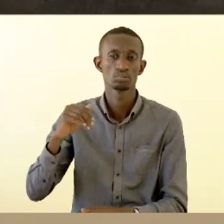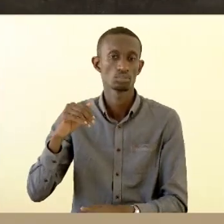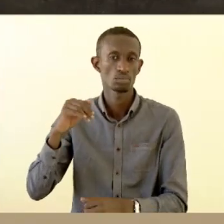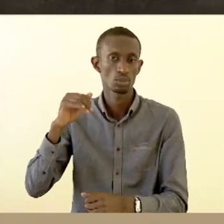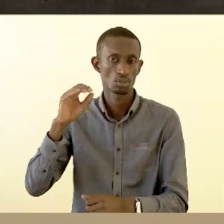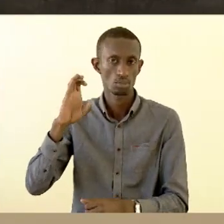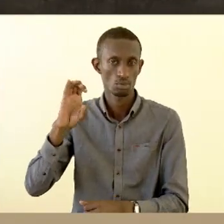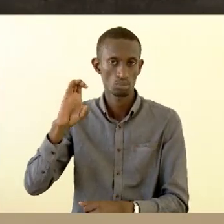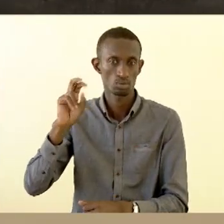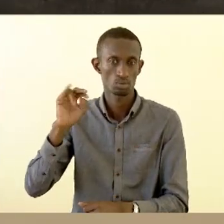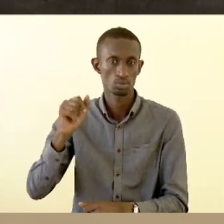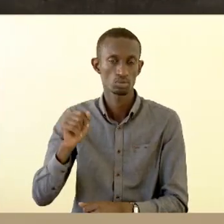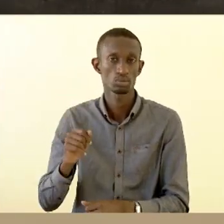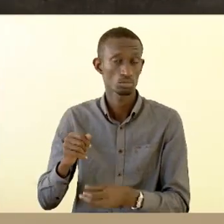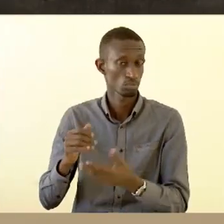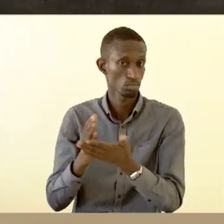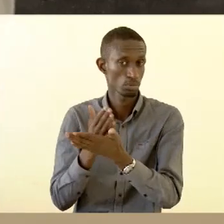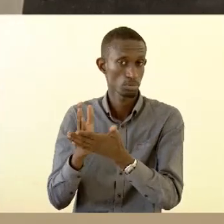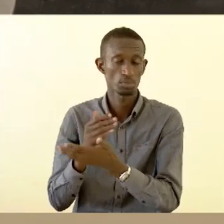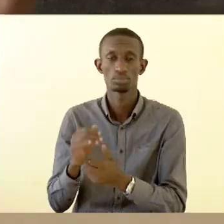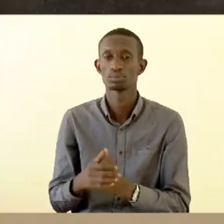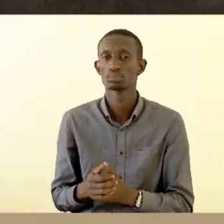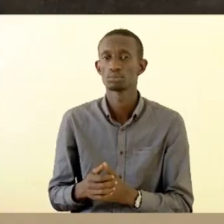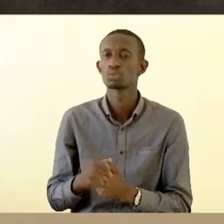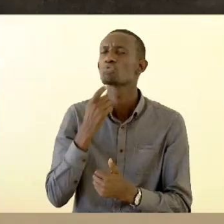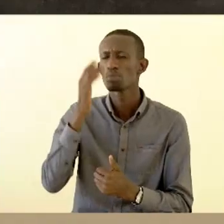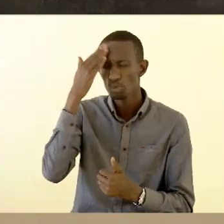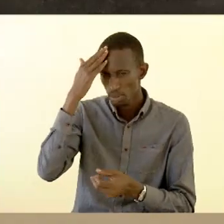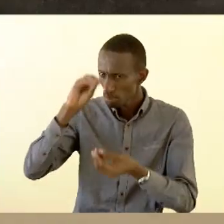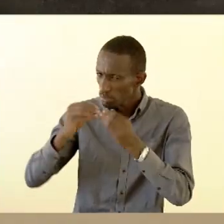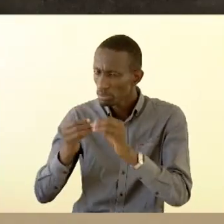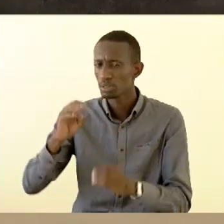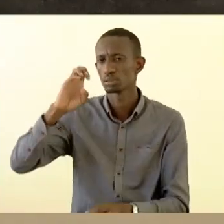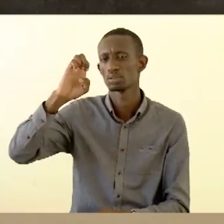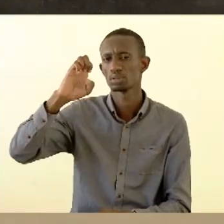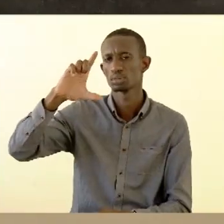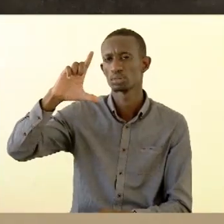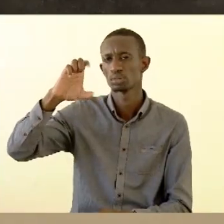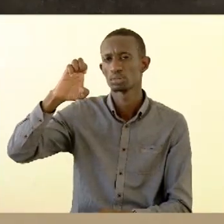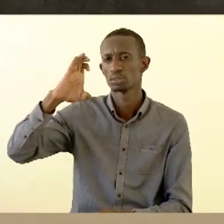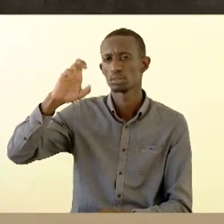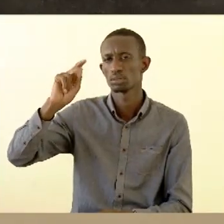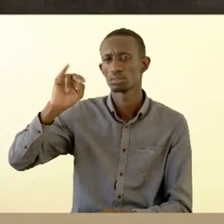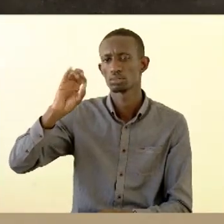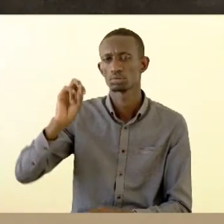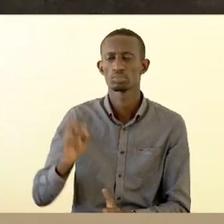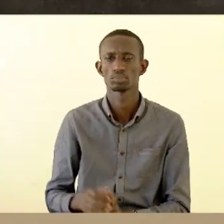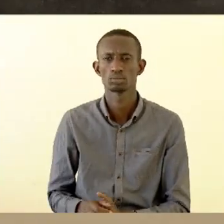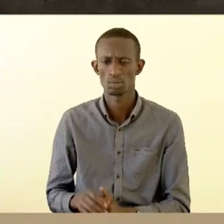of electrons. So we should know the number of electrons. How do we determine the number of